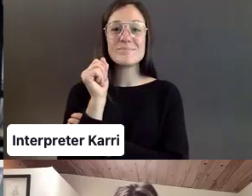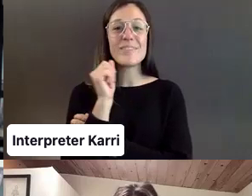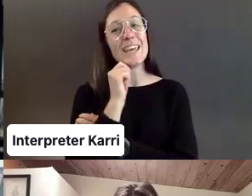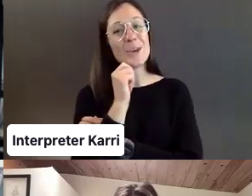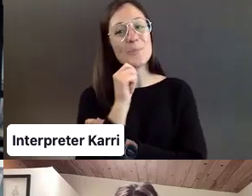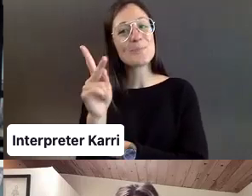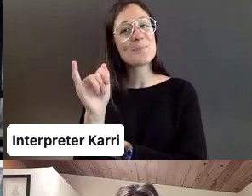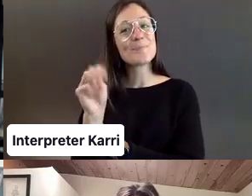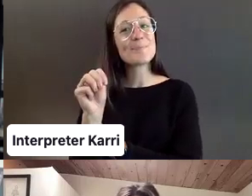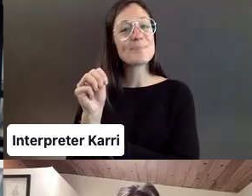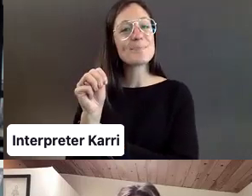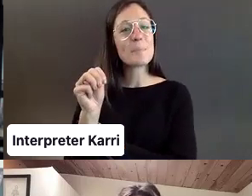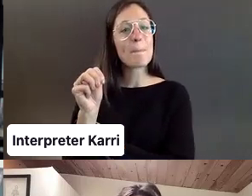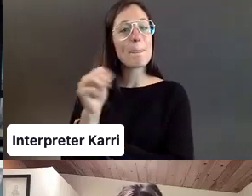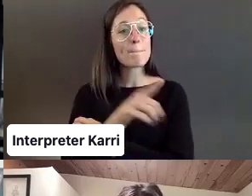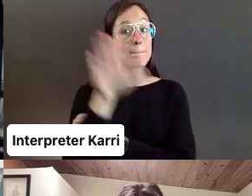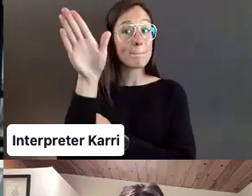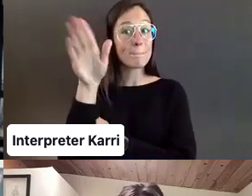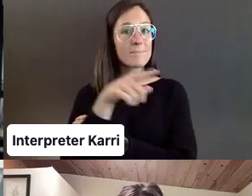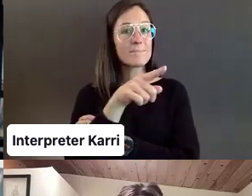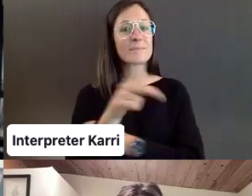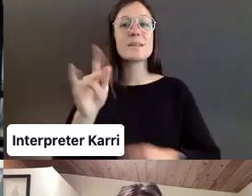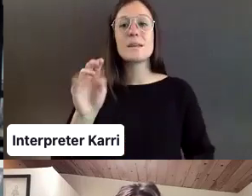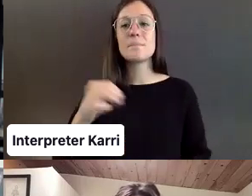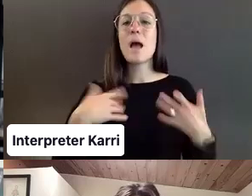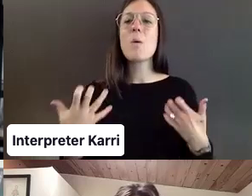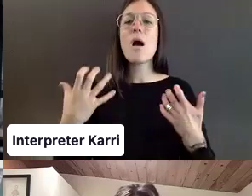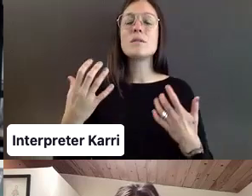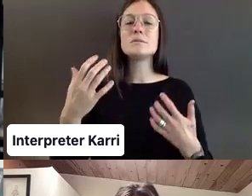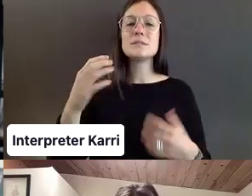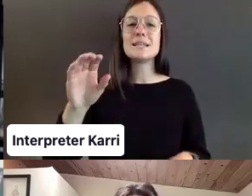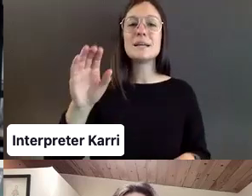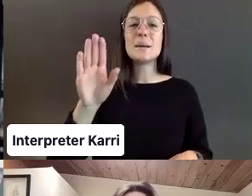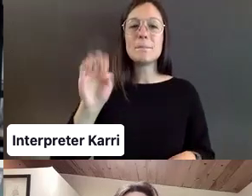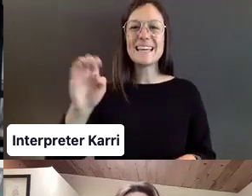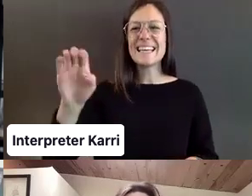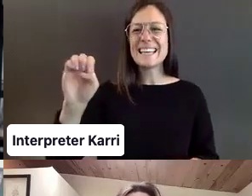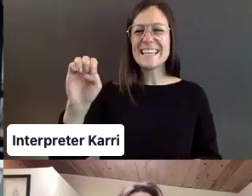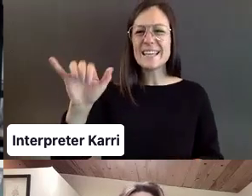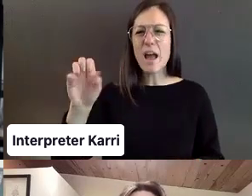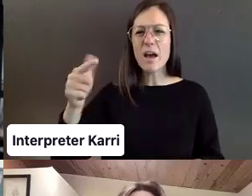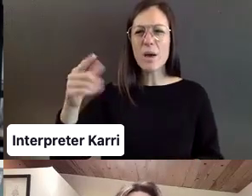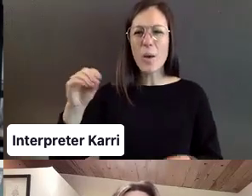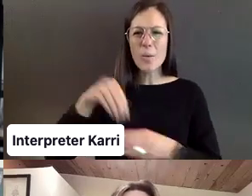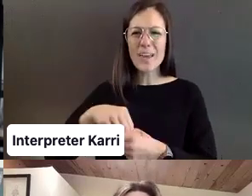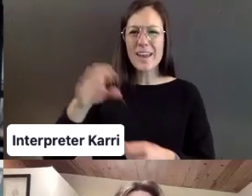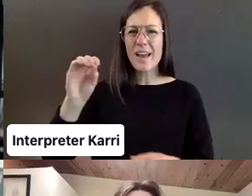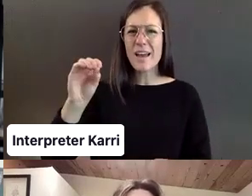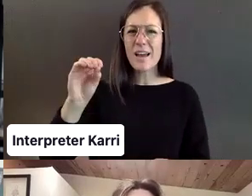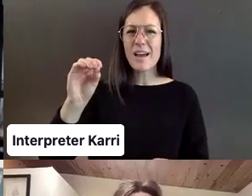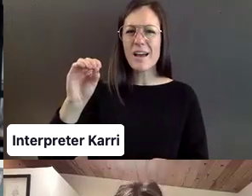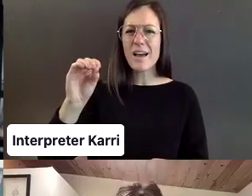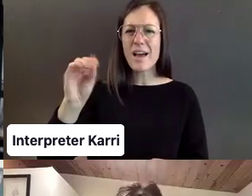had a I want to play Iago in Othello. Ooh. Who would be